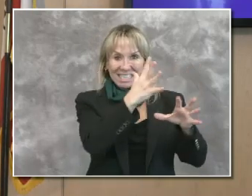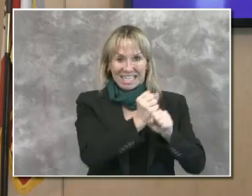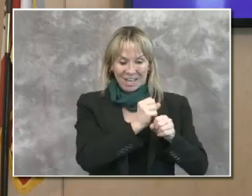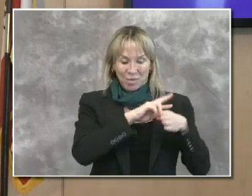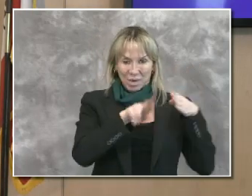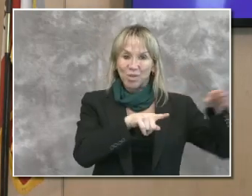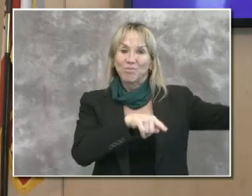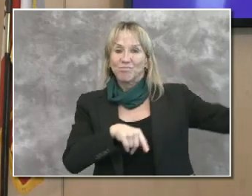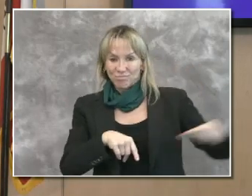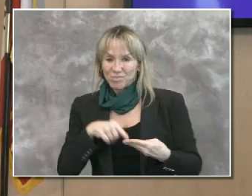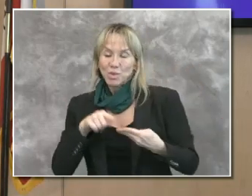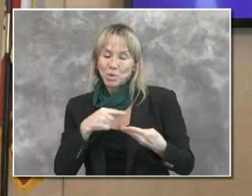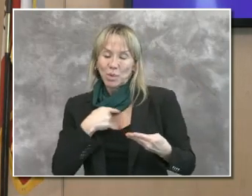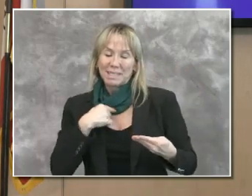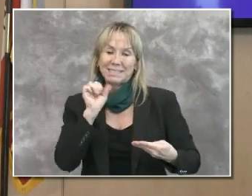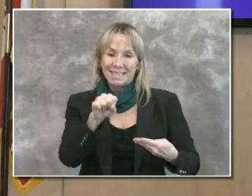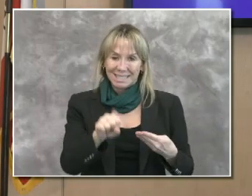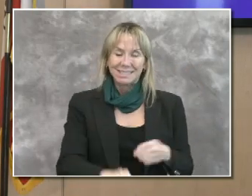Okay, thank you.